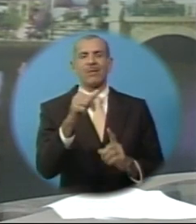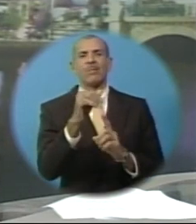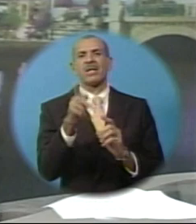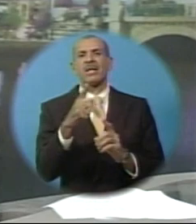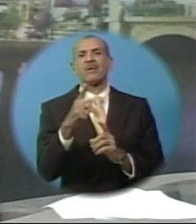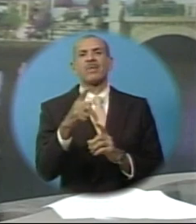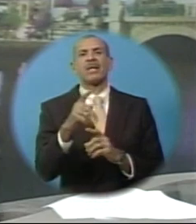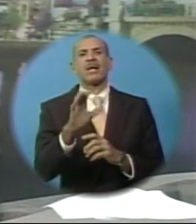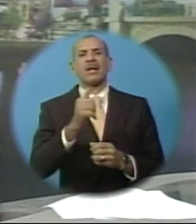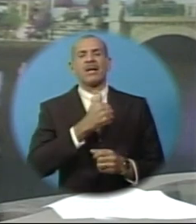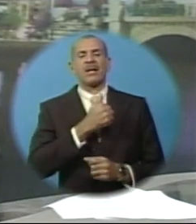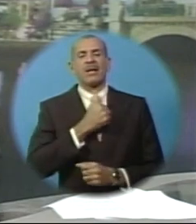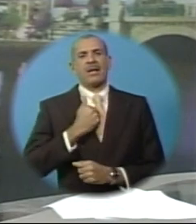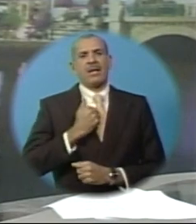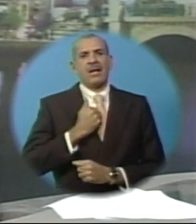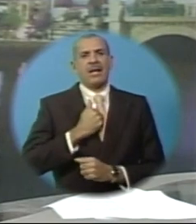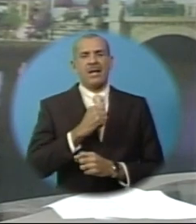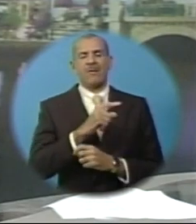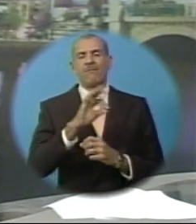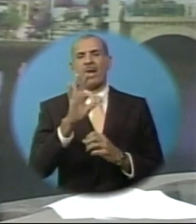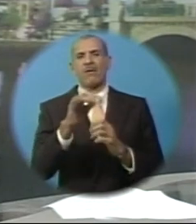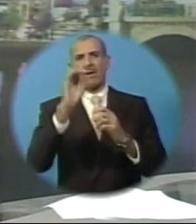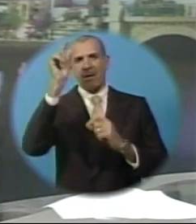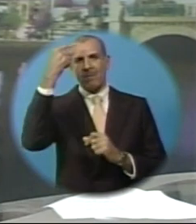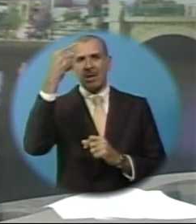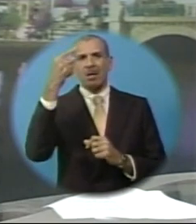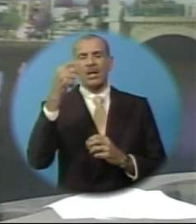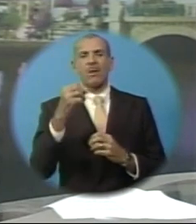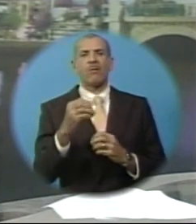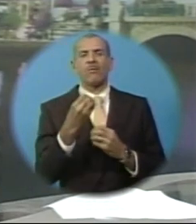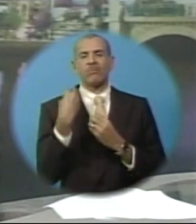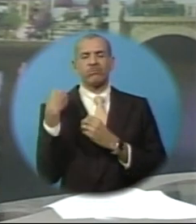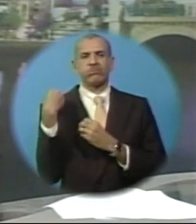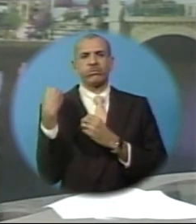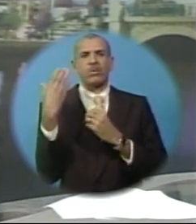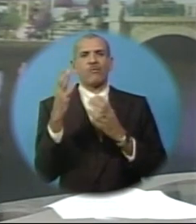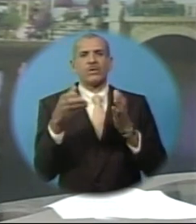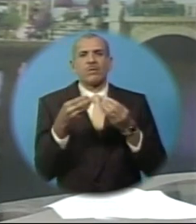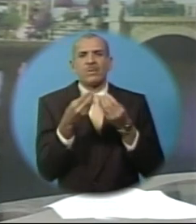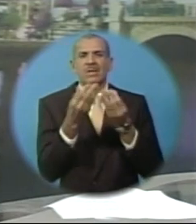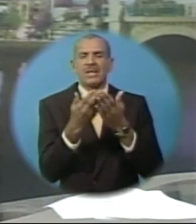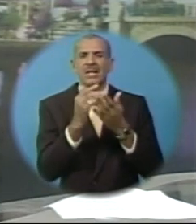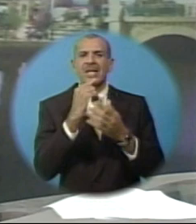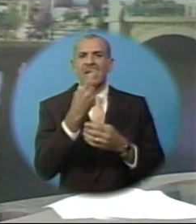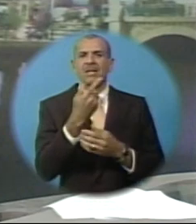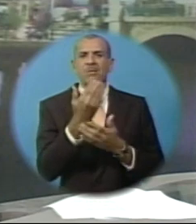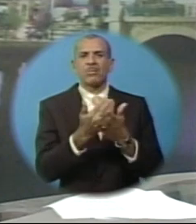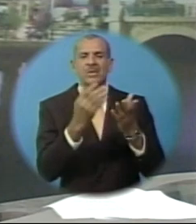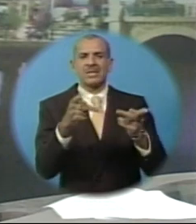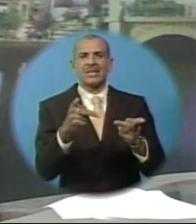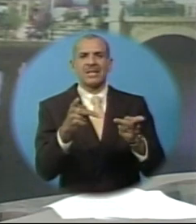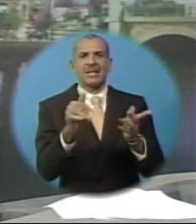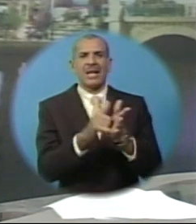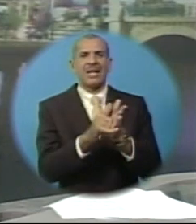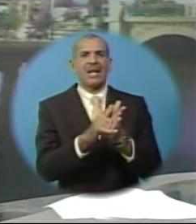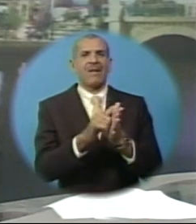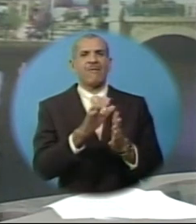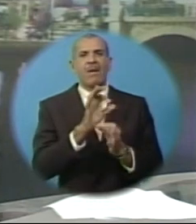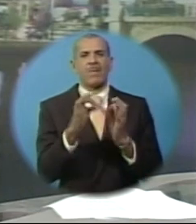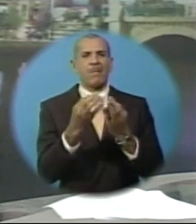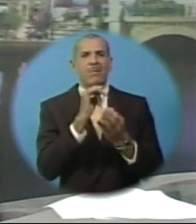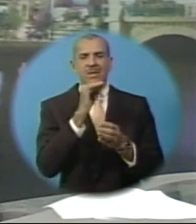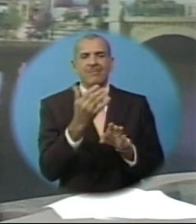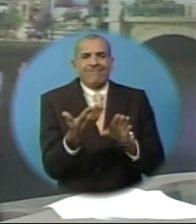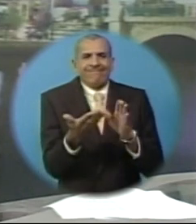federal government, officers from the Caribbean will be brought up to speed on how to tell someone their loved one isn't coming home.